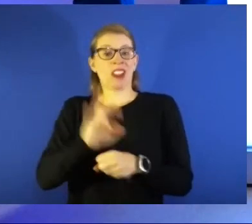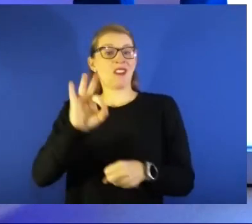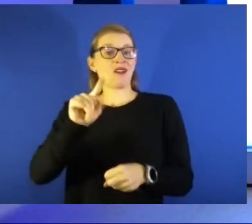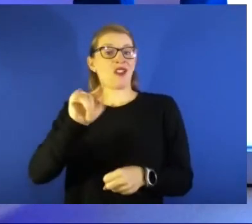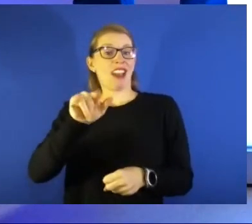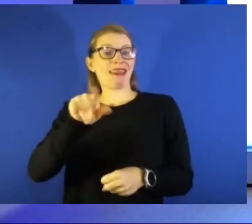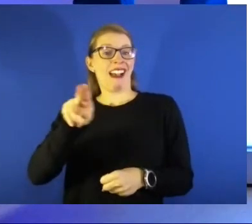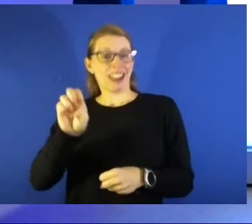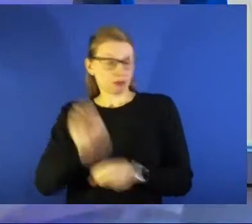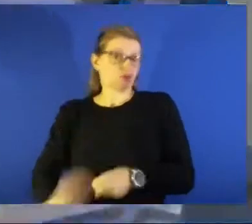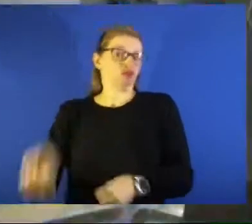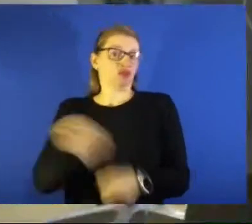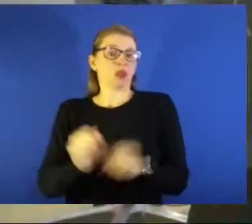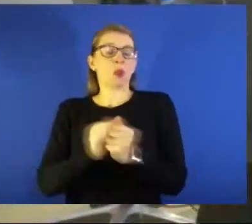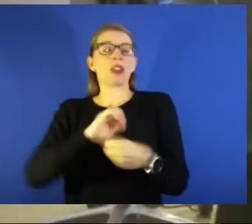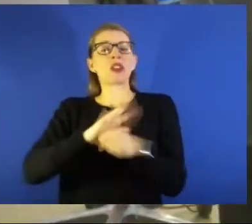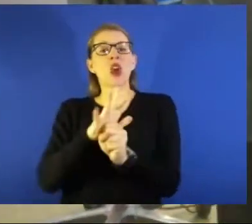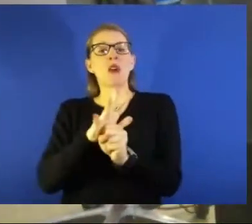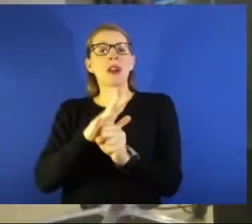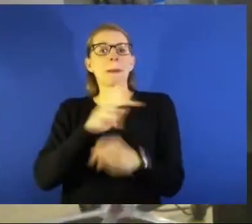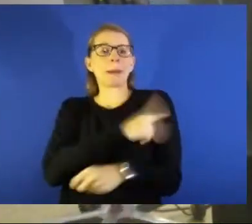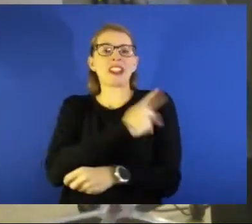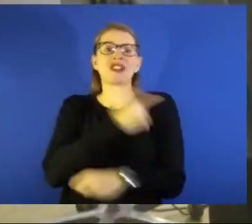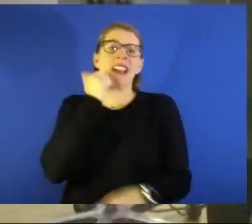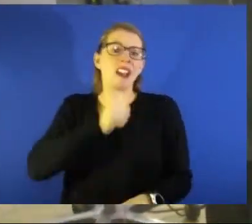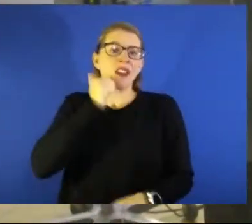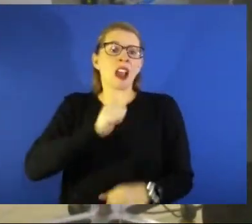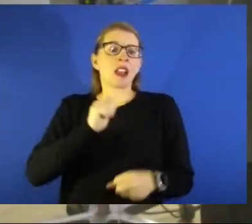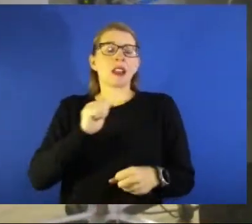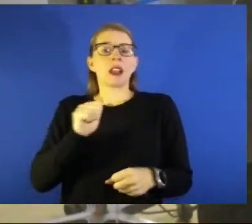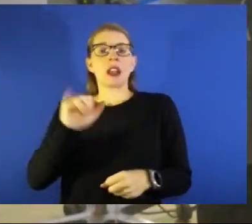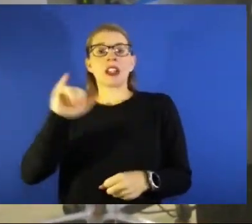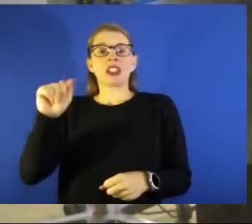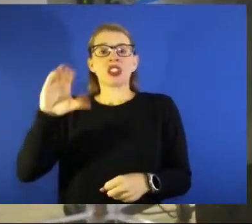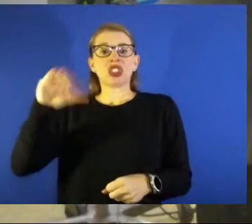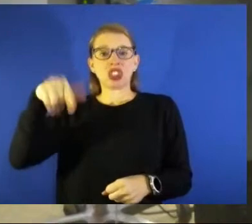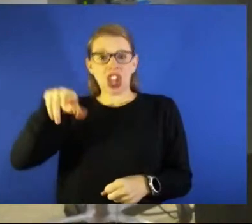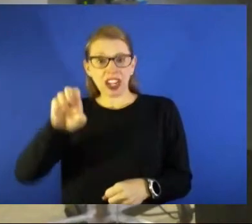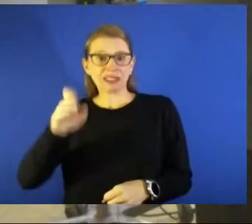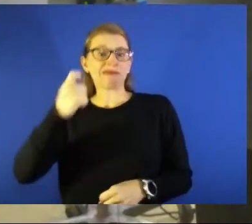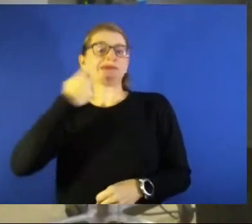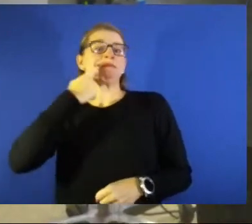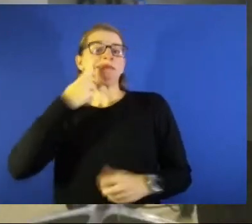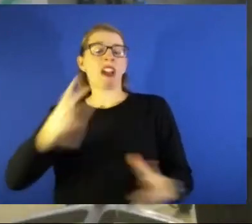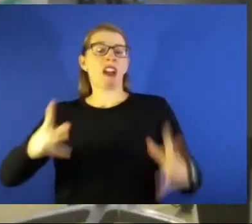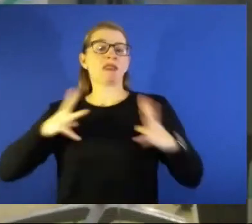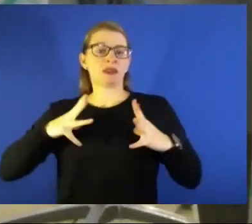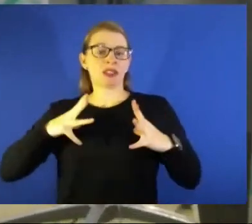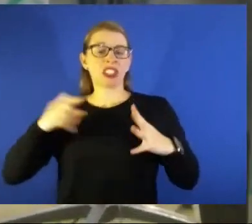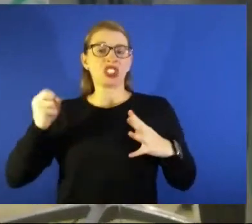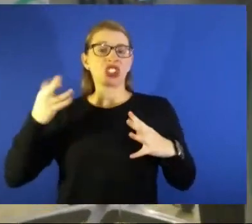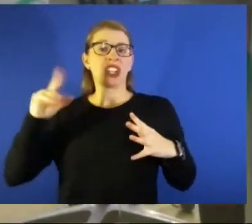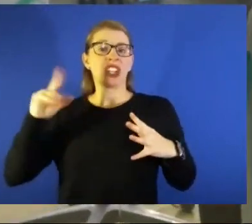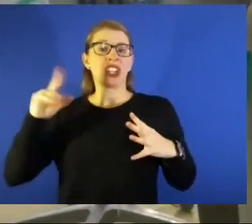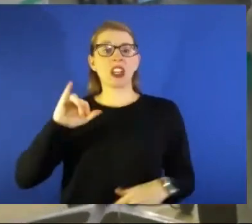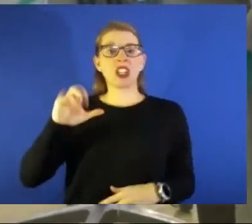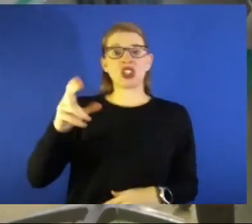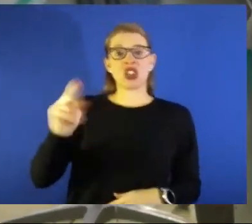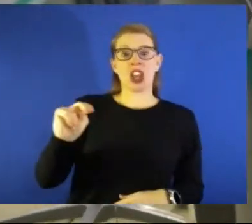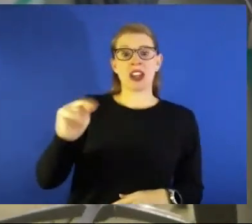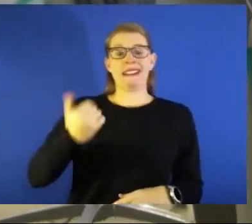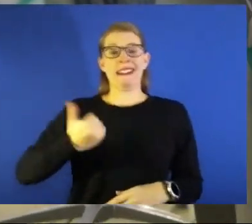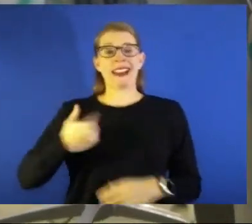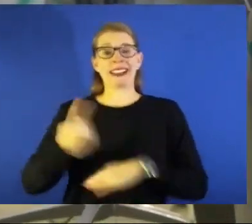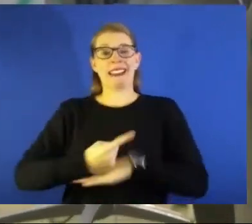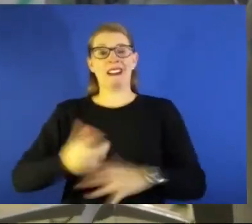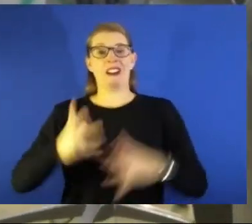COVID patients day in, day out. Jacques just came off of a shift, and thank goodness John had a day off today, but came in with us today, so we